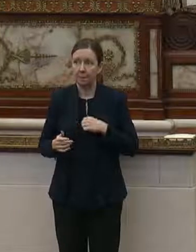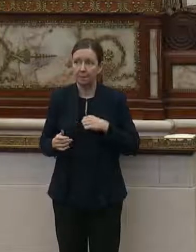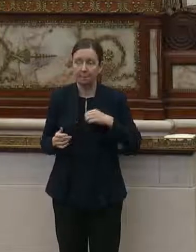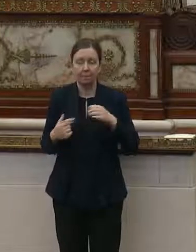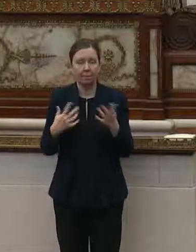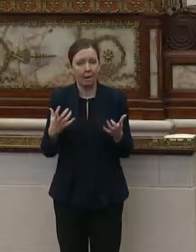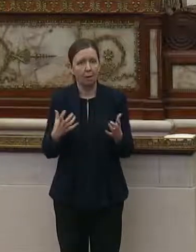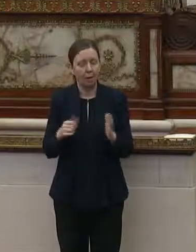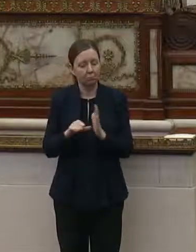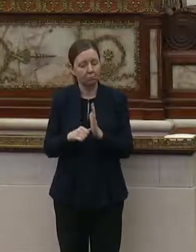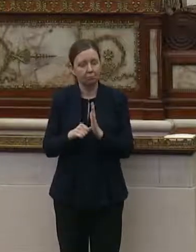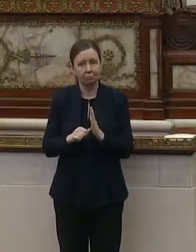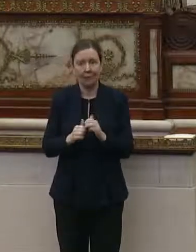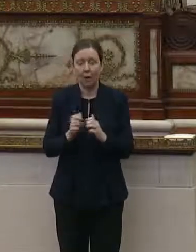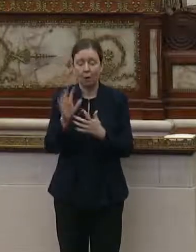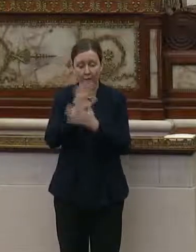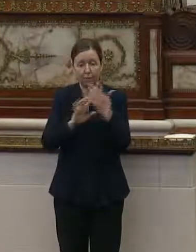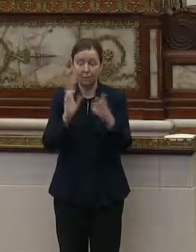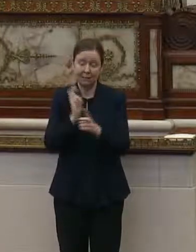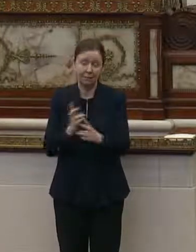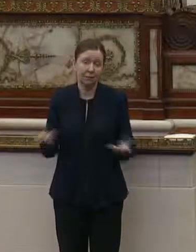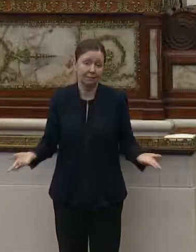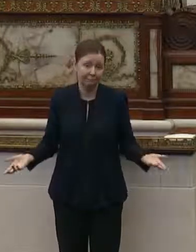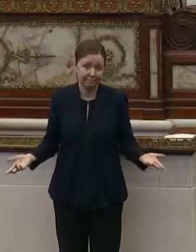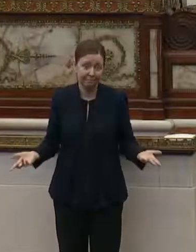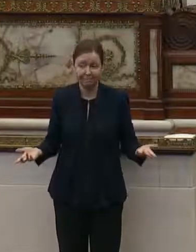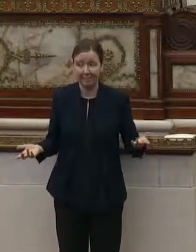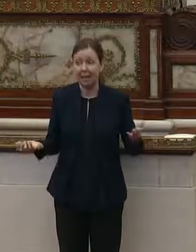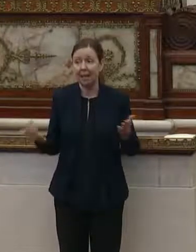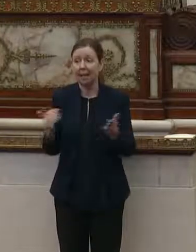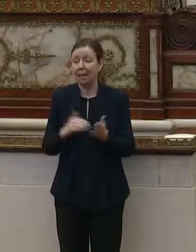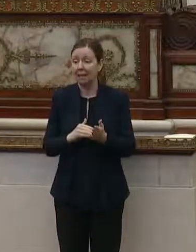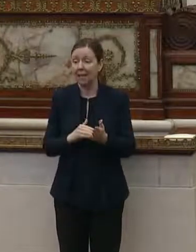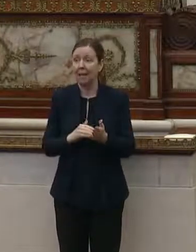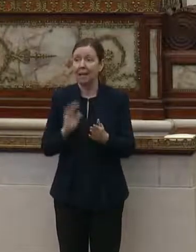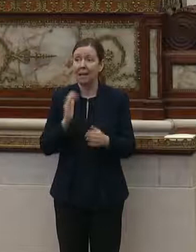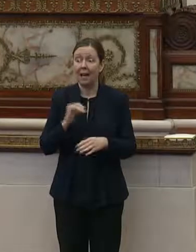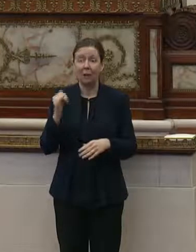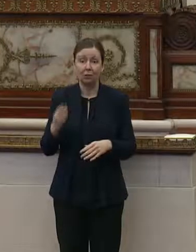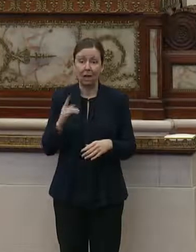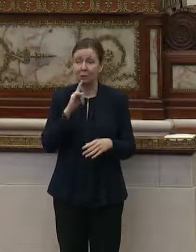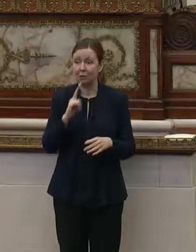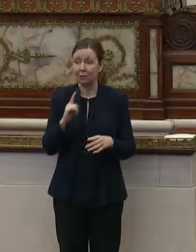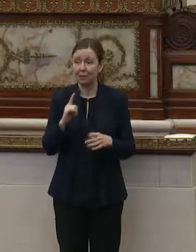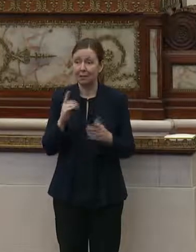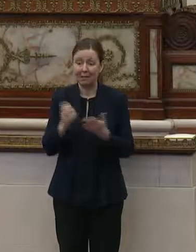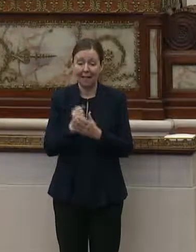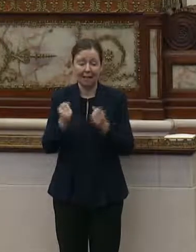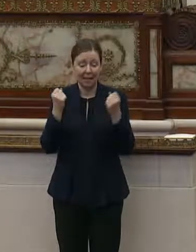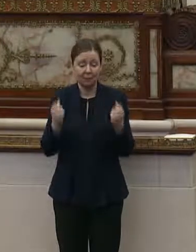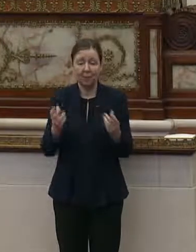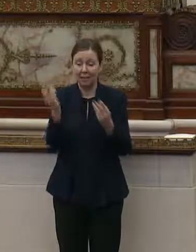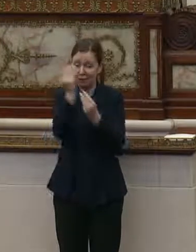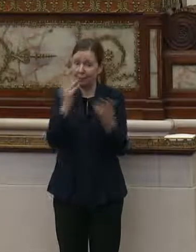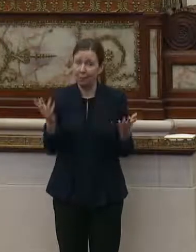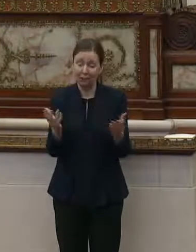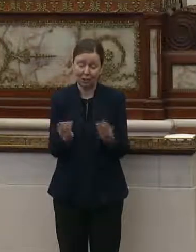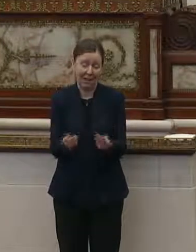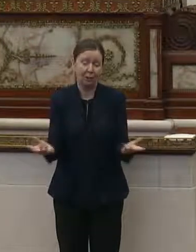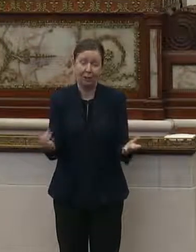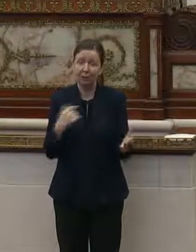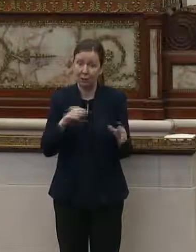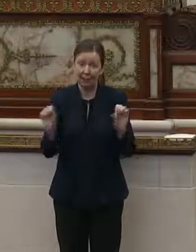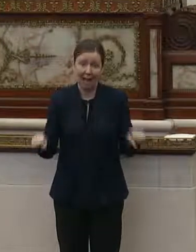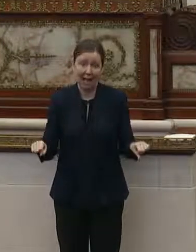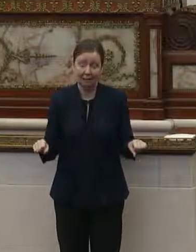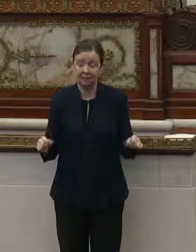underscore how confusing and difficult it is. And, again, our job is to really get as much information out there as we can. I